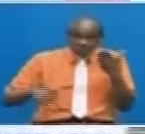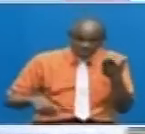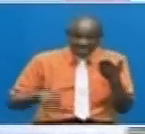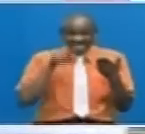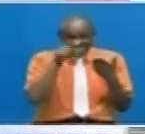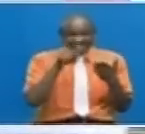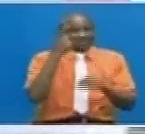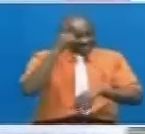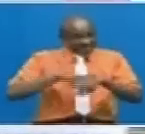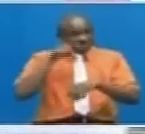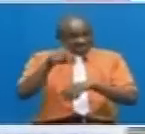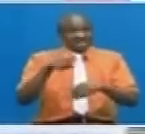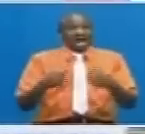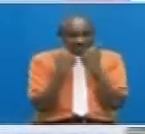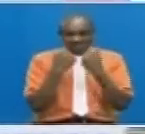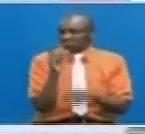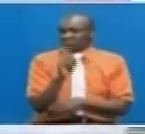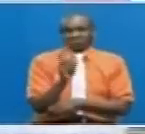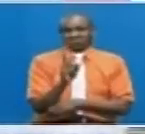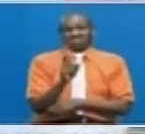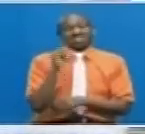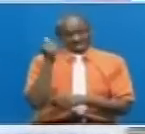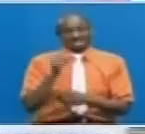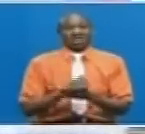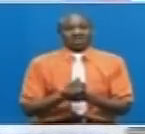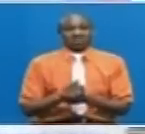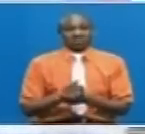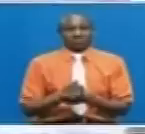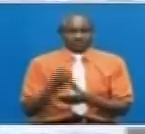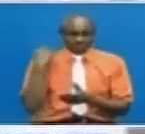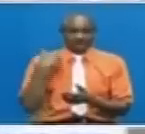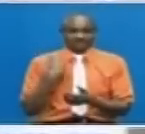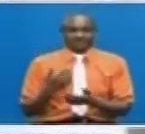this is not the first time such a case has occurred in the country.